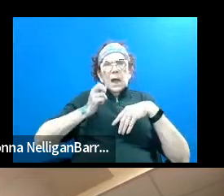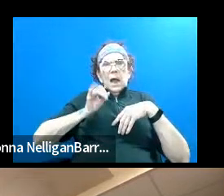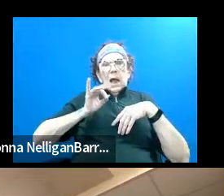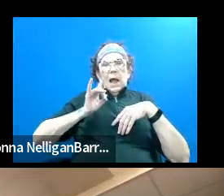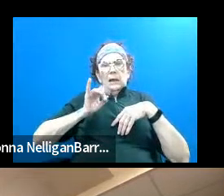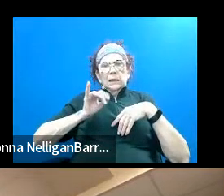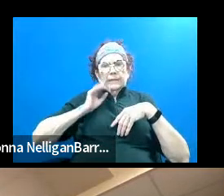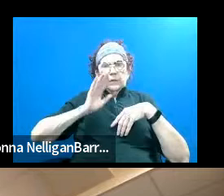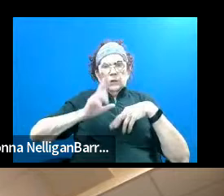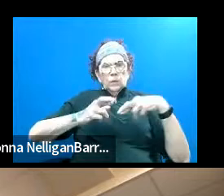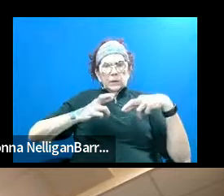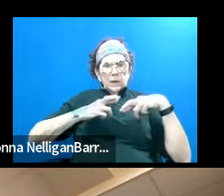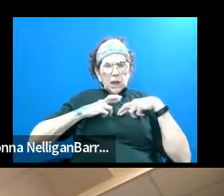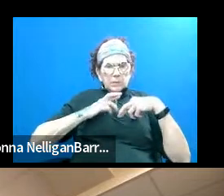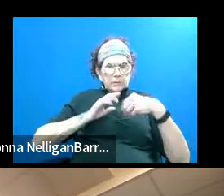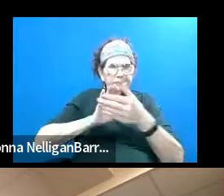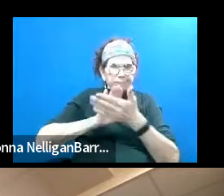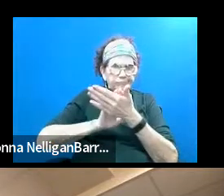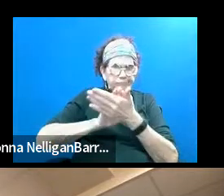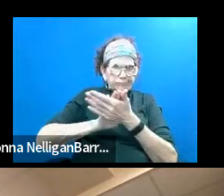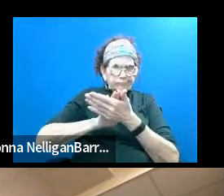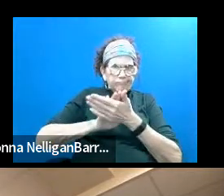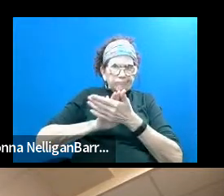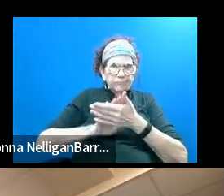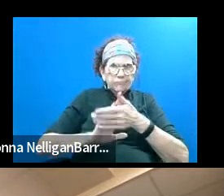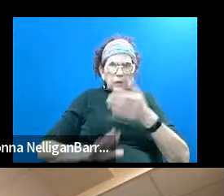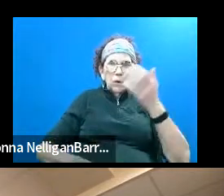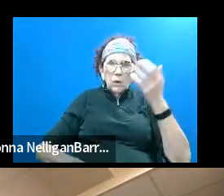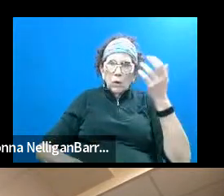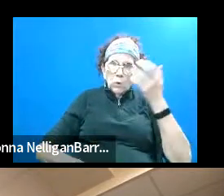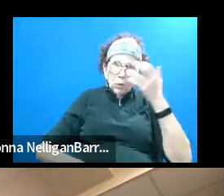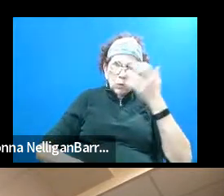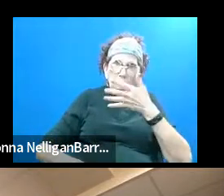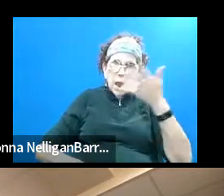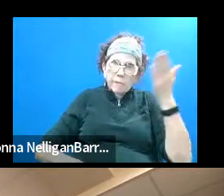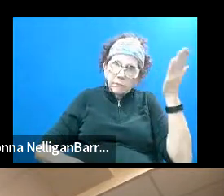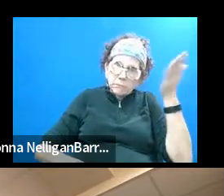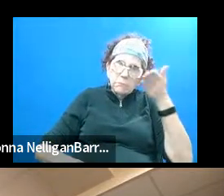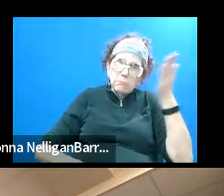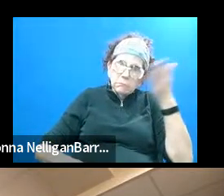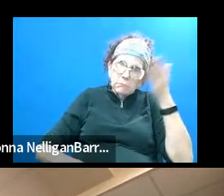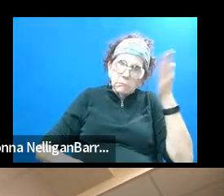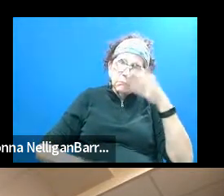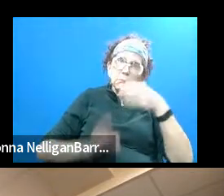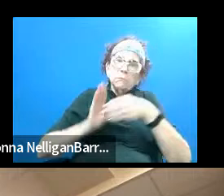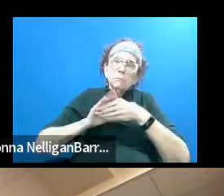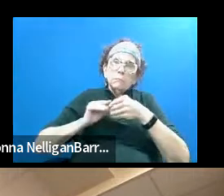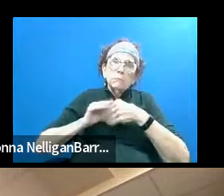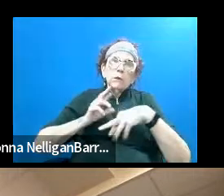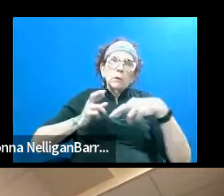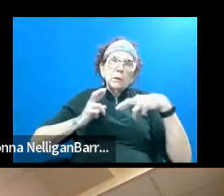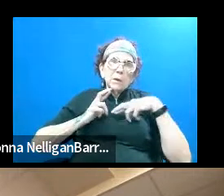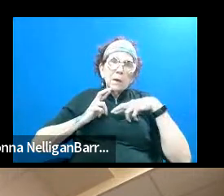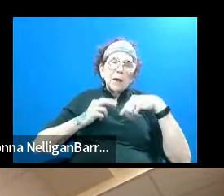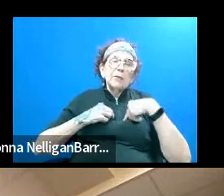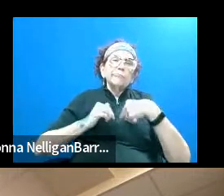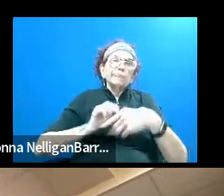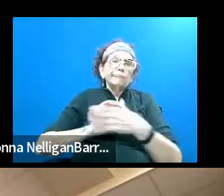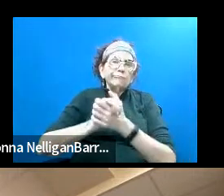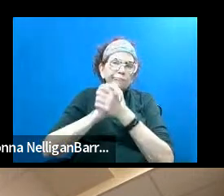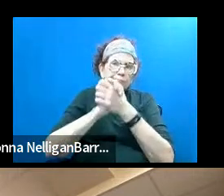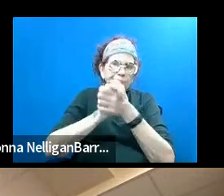That's a whole lot to present and then say you're retiring, but congratulations, Mazel Tov, and well deserved.